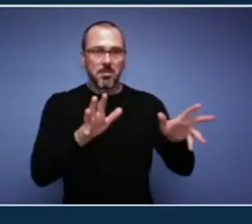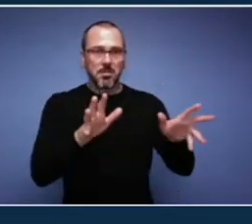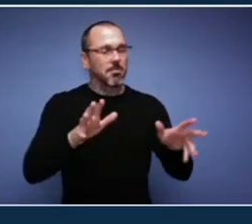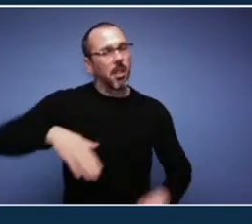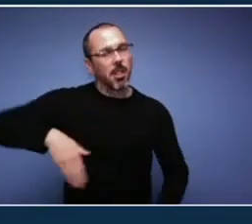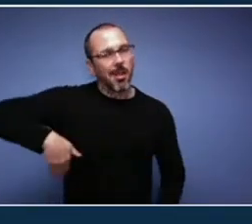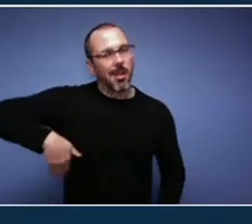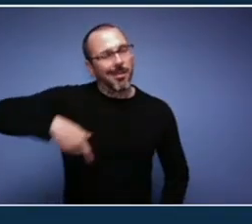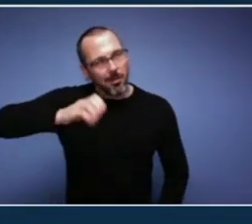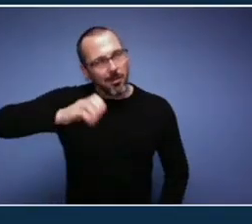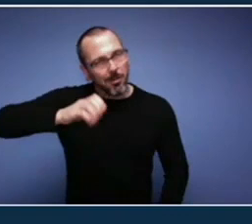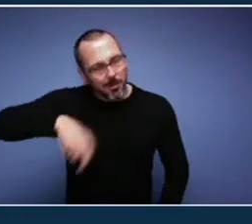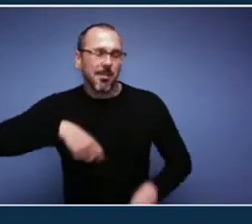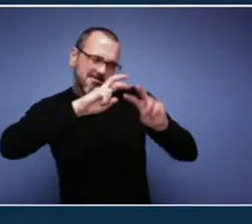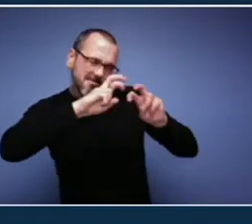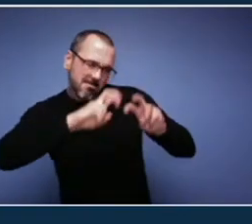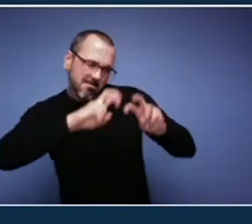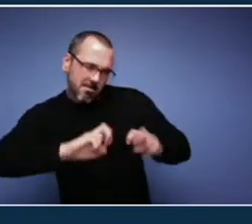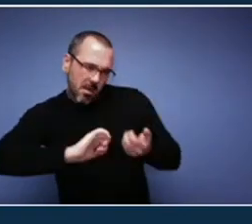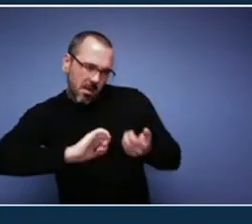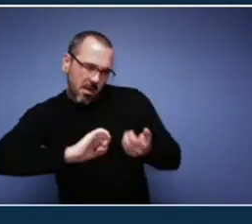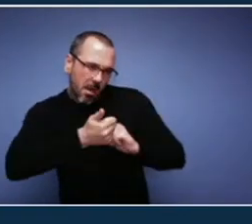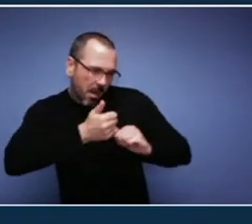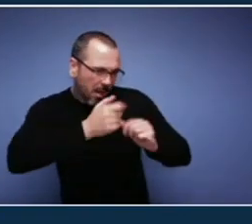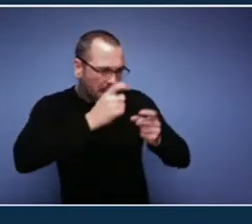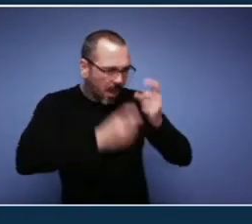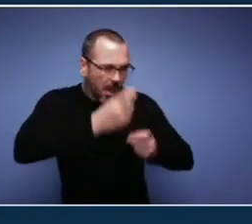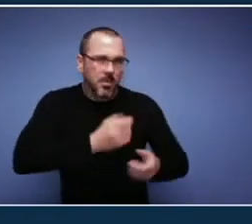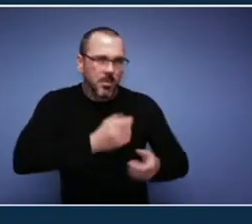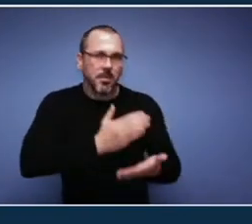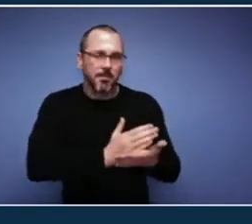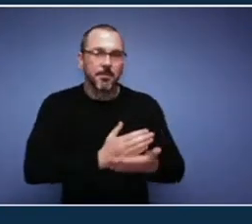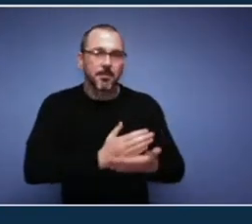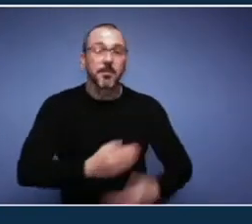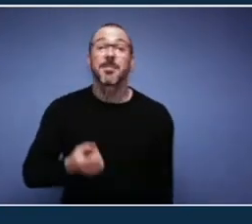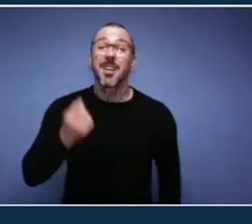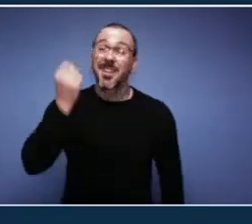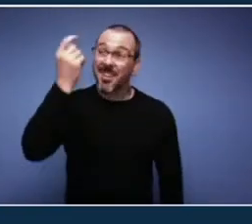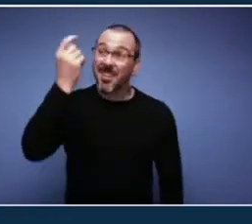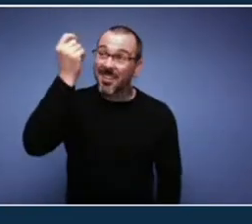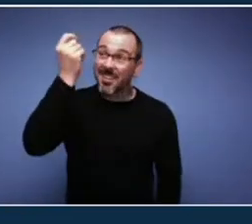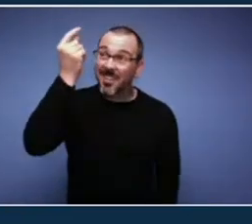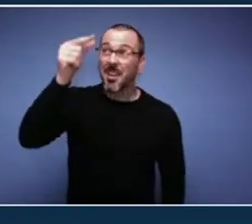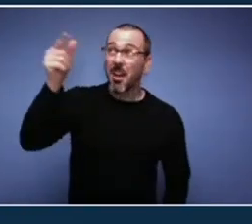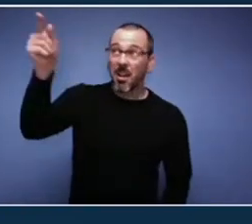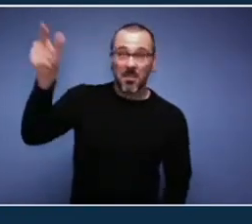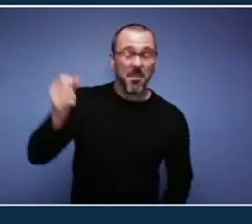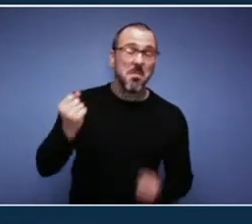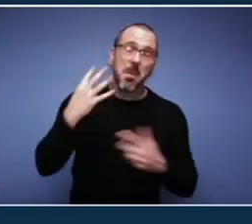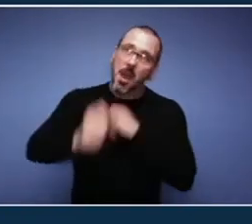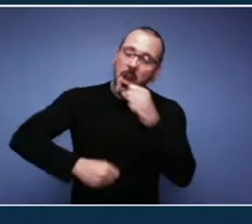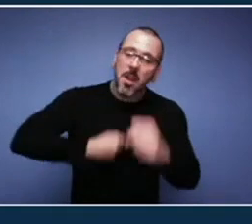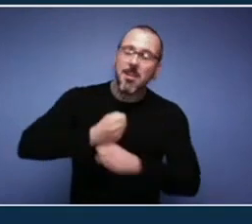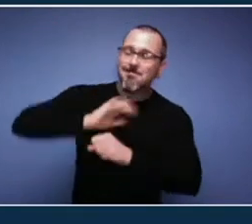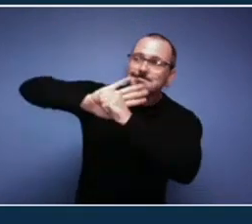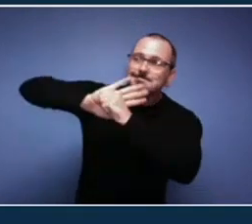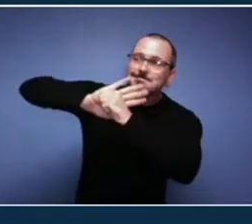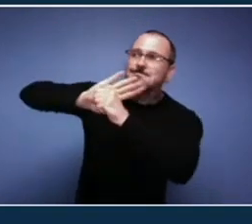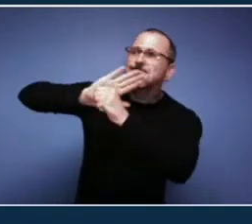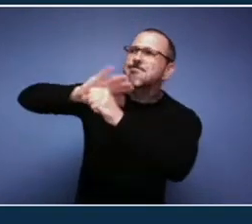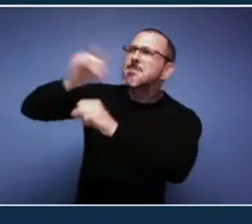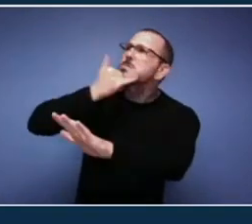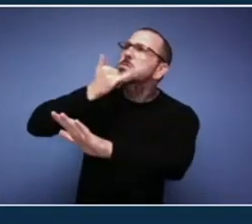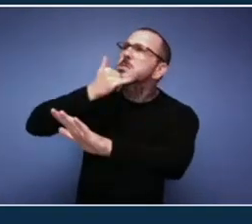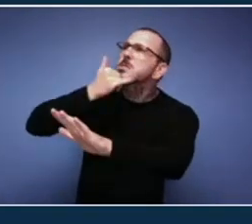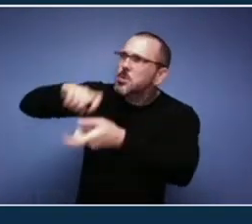people telling them over many years that the system was wrong and needed to be changed. And so, people often ask us, don't they,